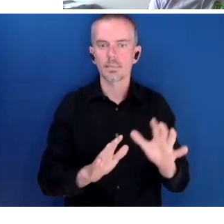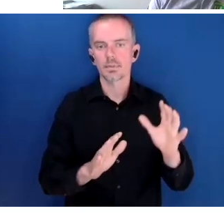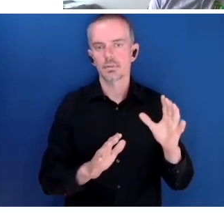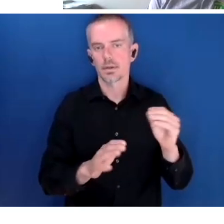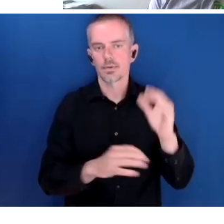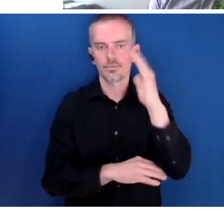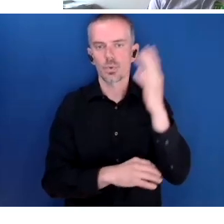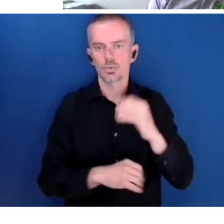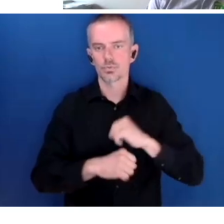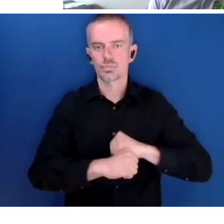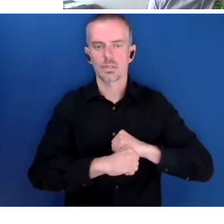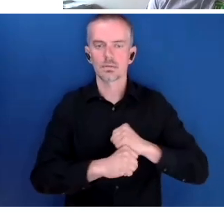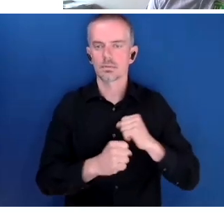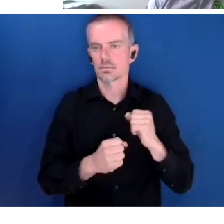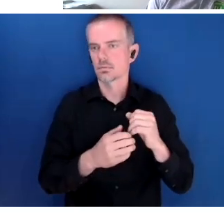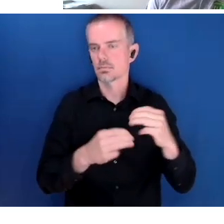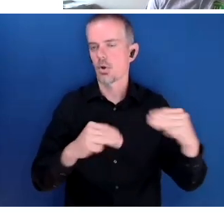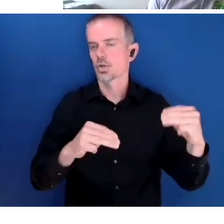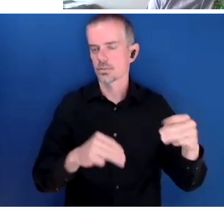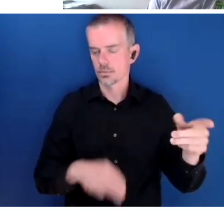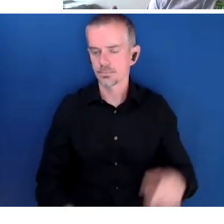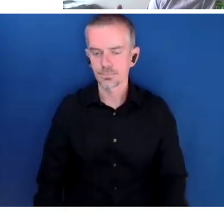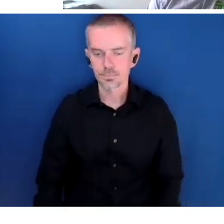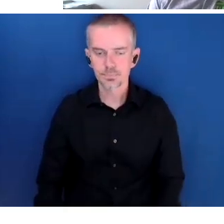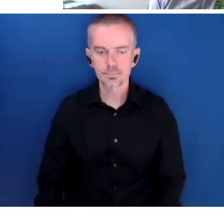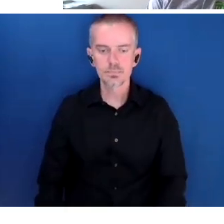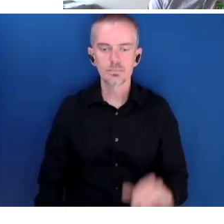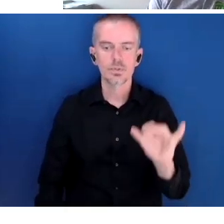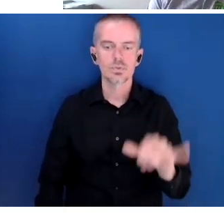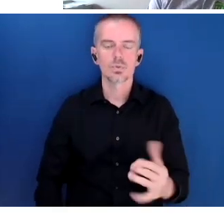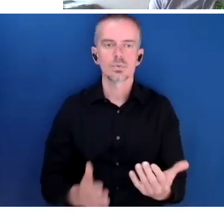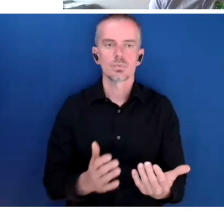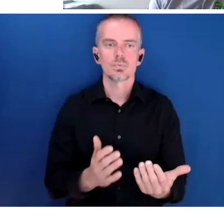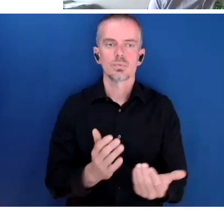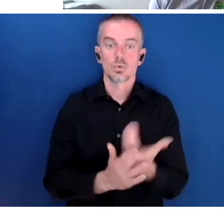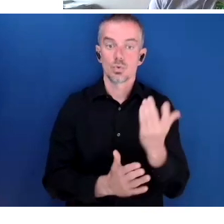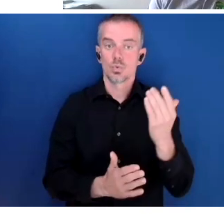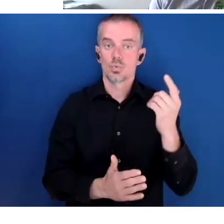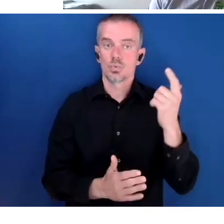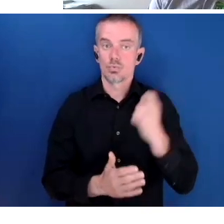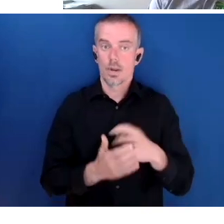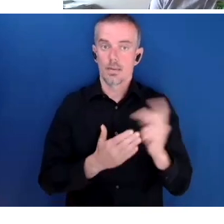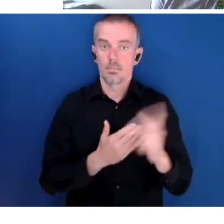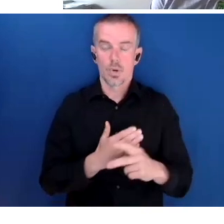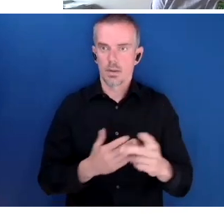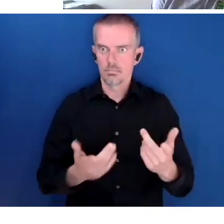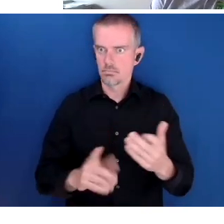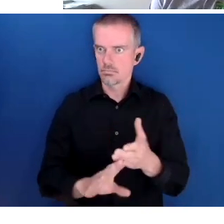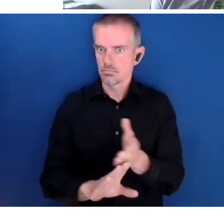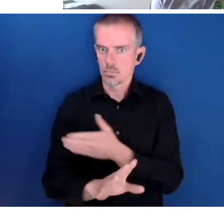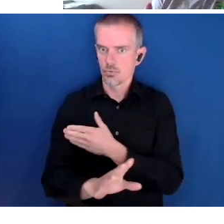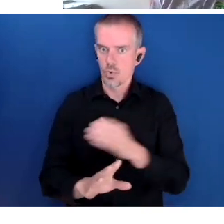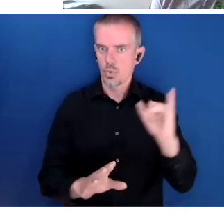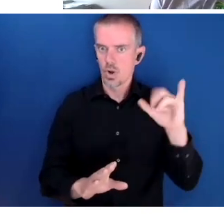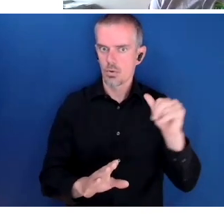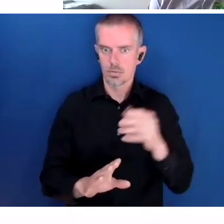open programs for that as well. And so those were new grant programs that didn't exist before the Inflation Reduction